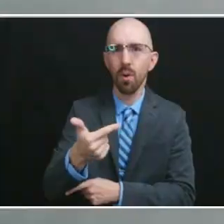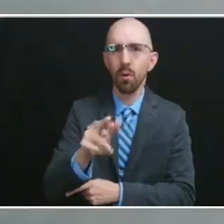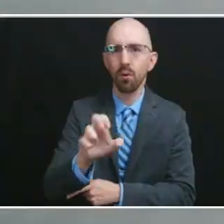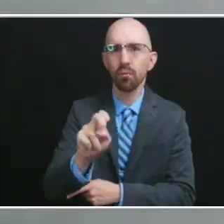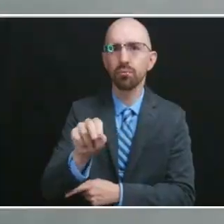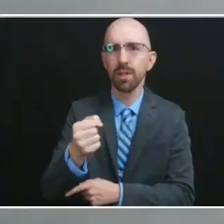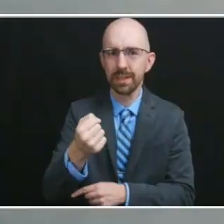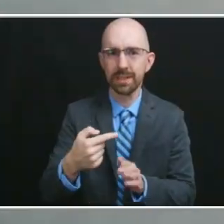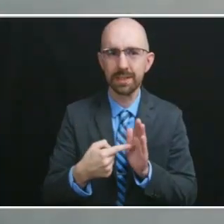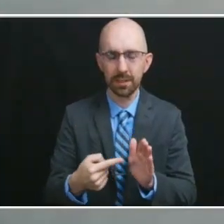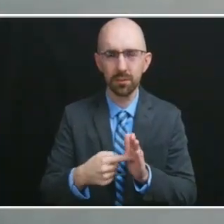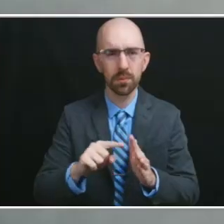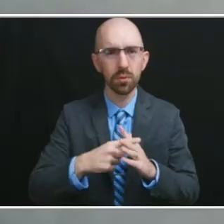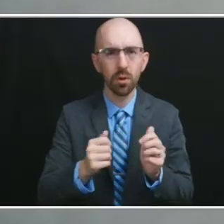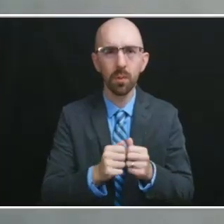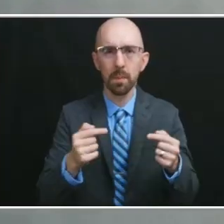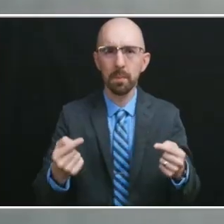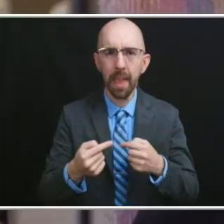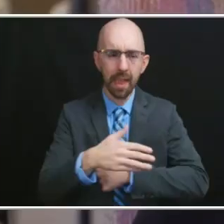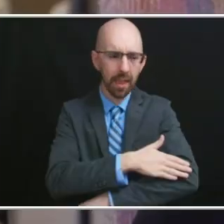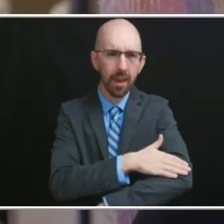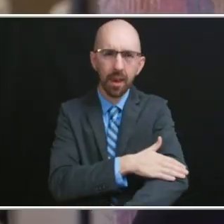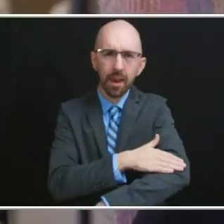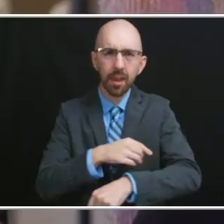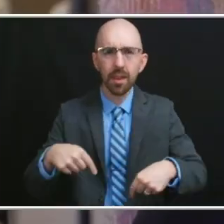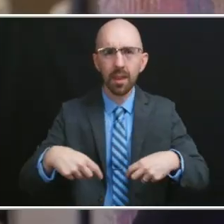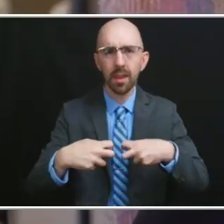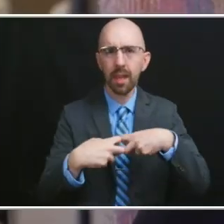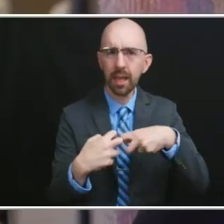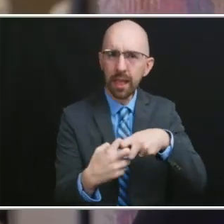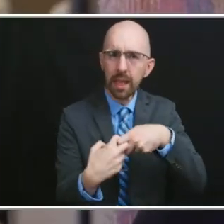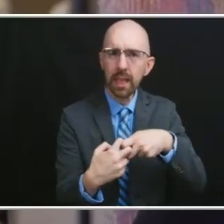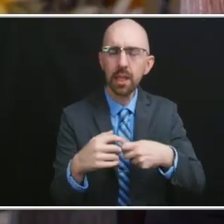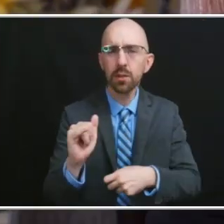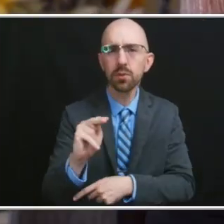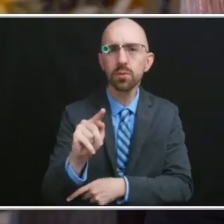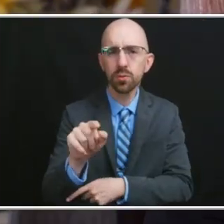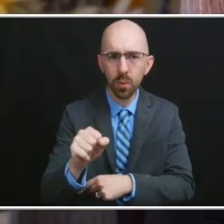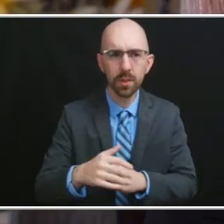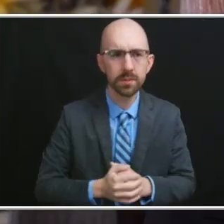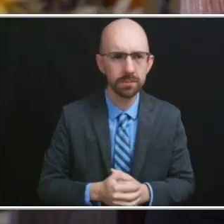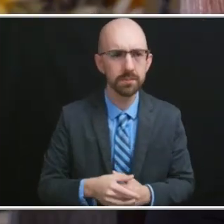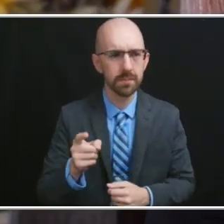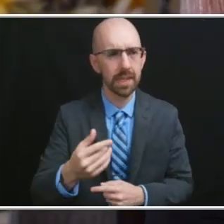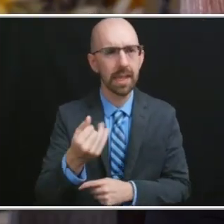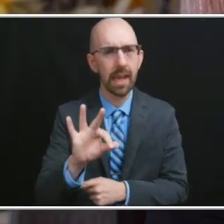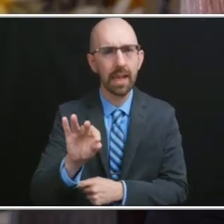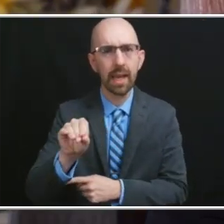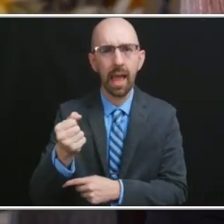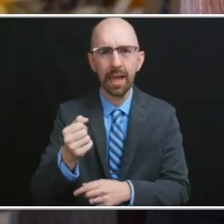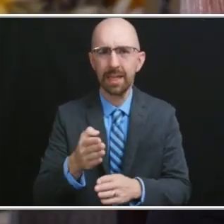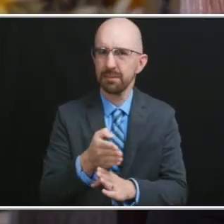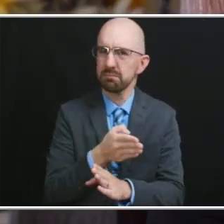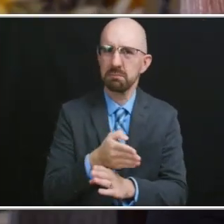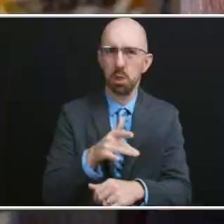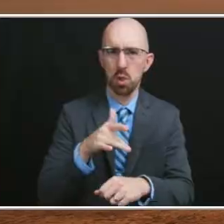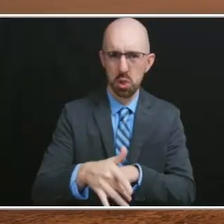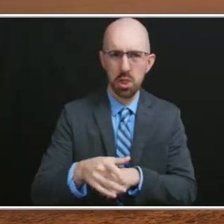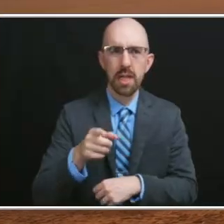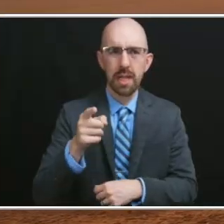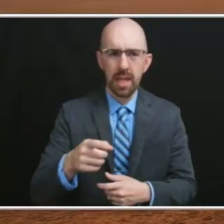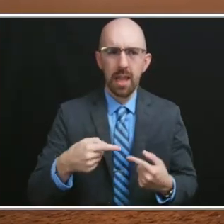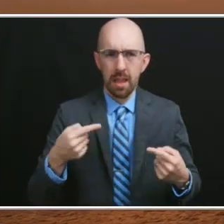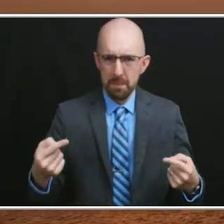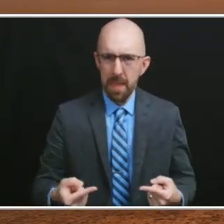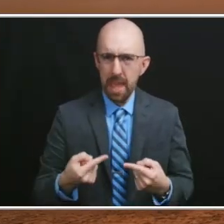with pain in the joints. It was in the early 1990s. I was having a lot of joint pain, and I